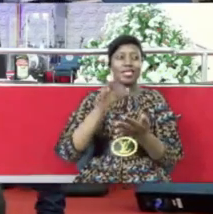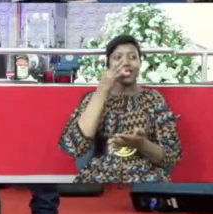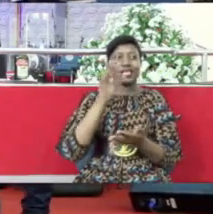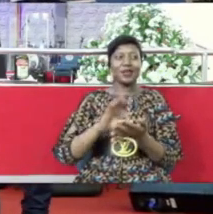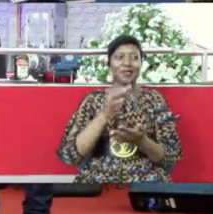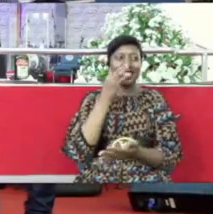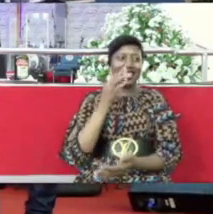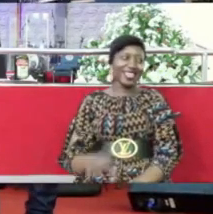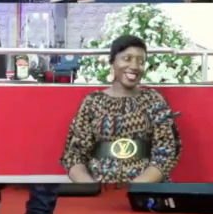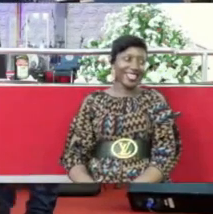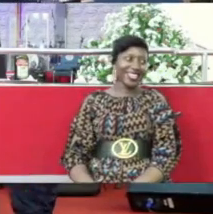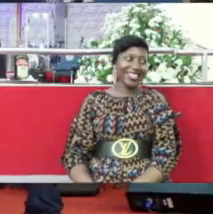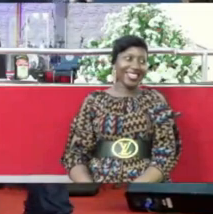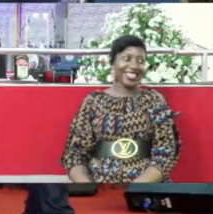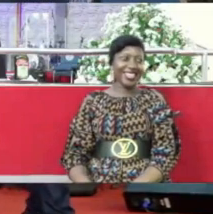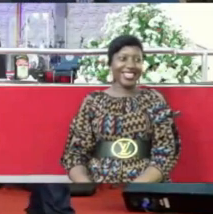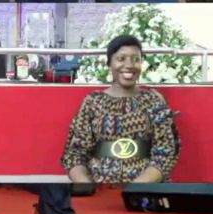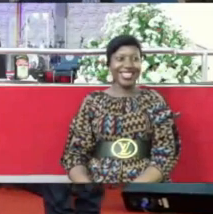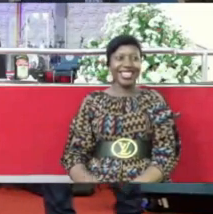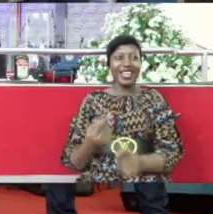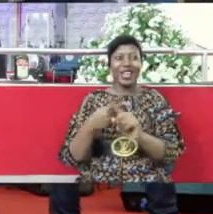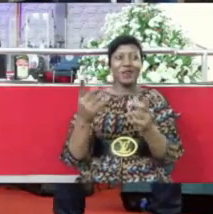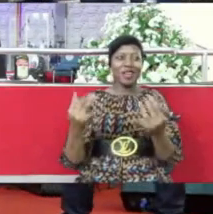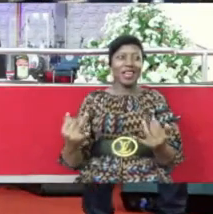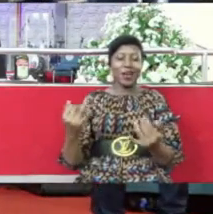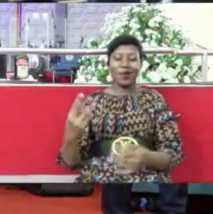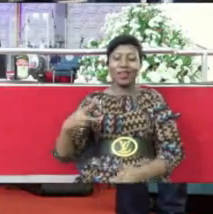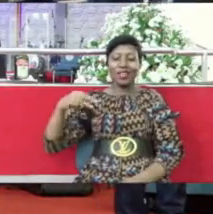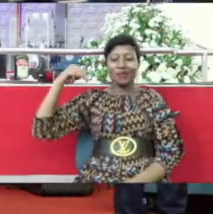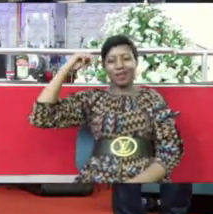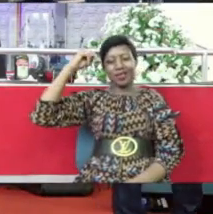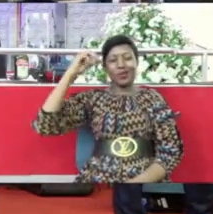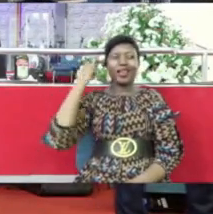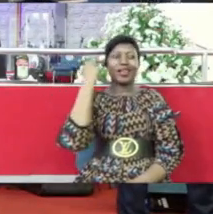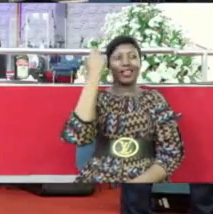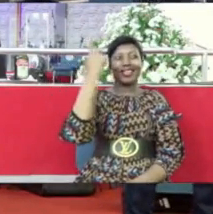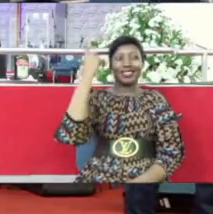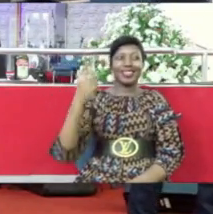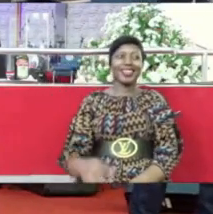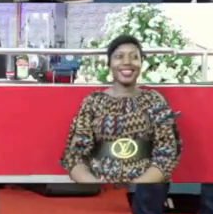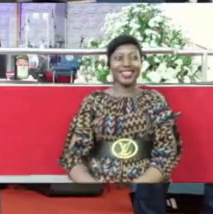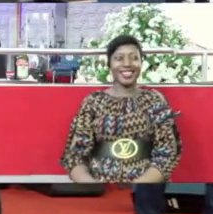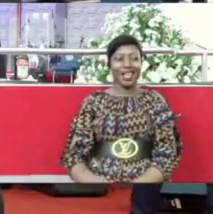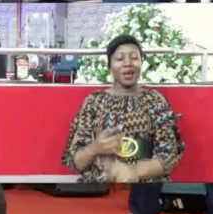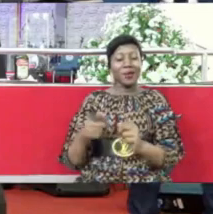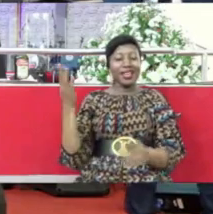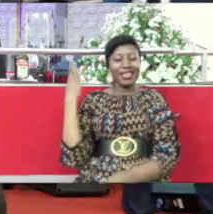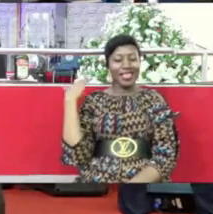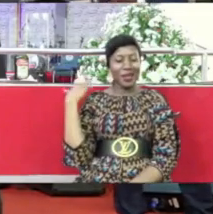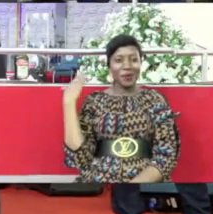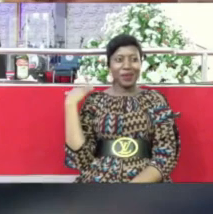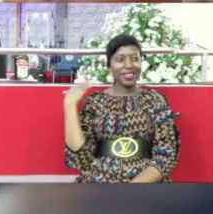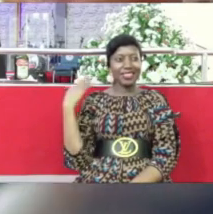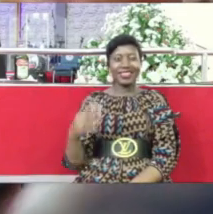But of course, Mungai understands now that sometimes you can have no money. Si ndio? Saizi anaelewa unaweza kosa pesa. Wakati ule,